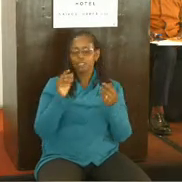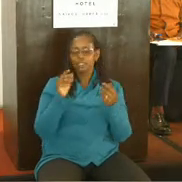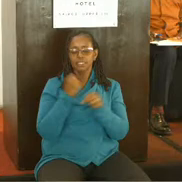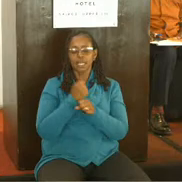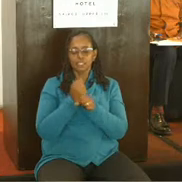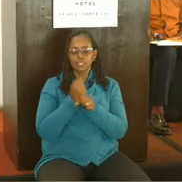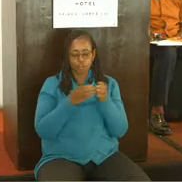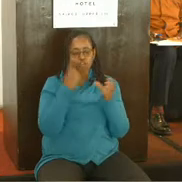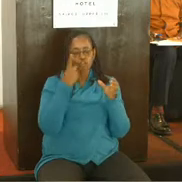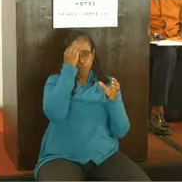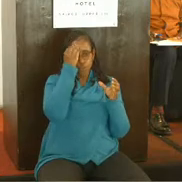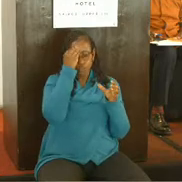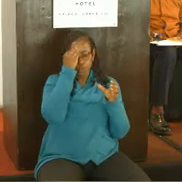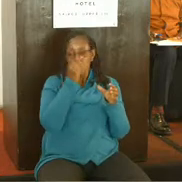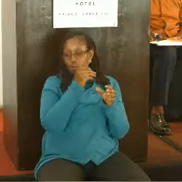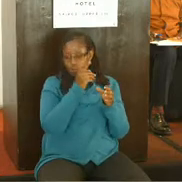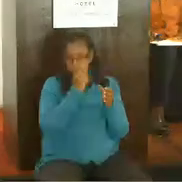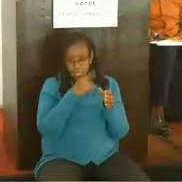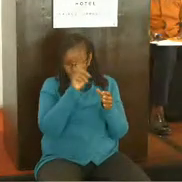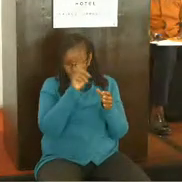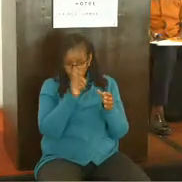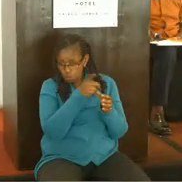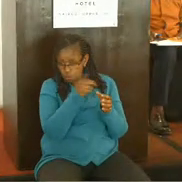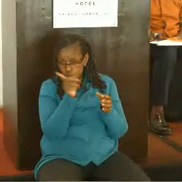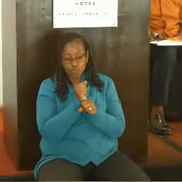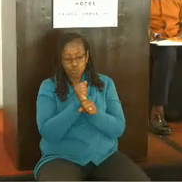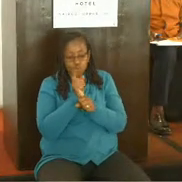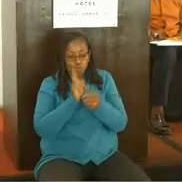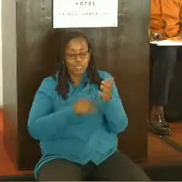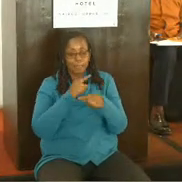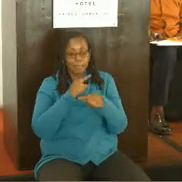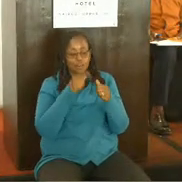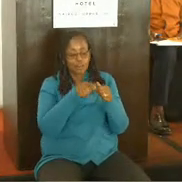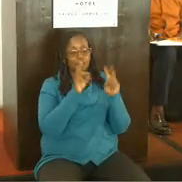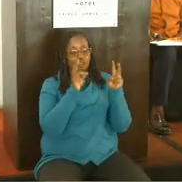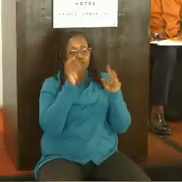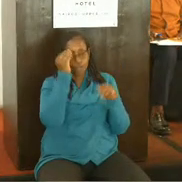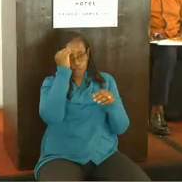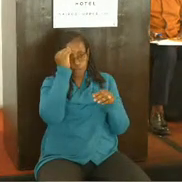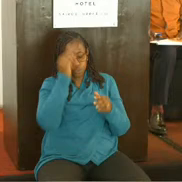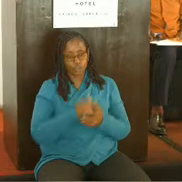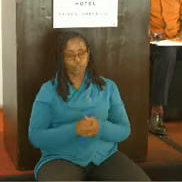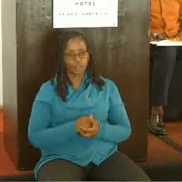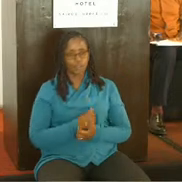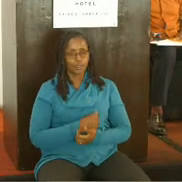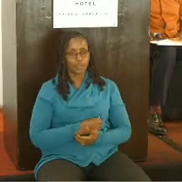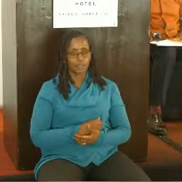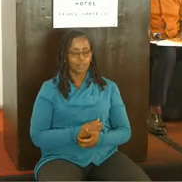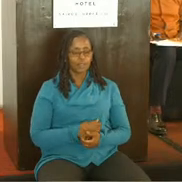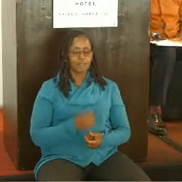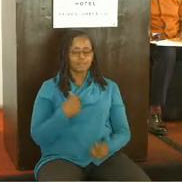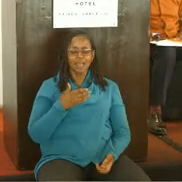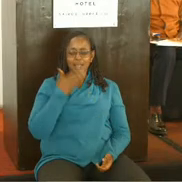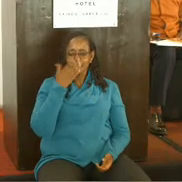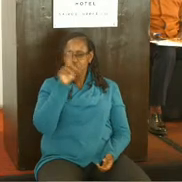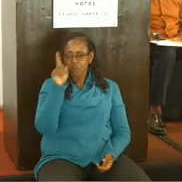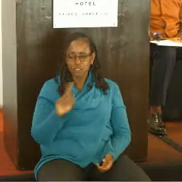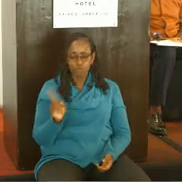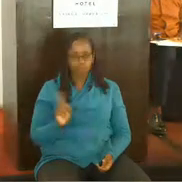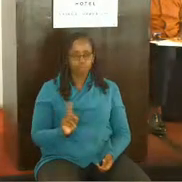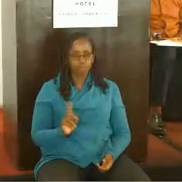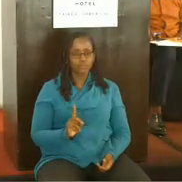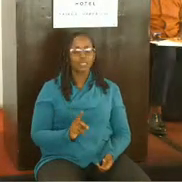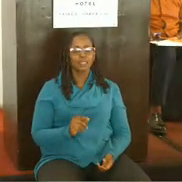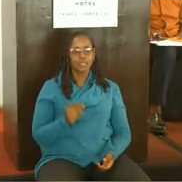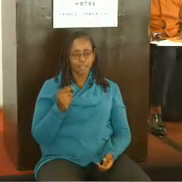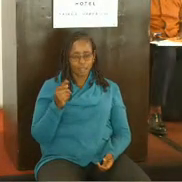that my answer is what are you doing about that I am going to refuse to answer the questions because I think they're in the room for